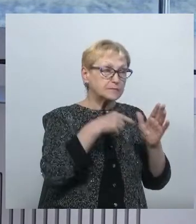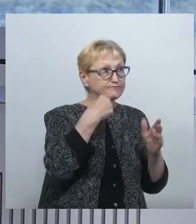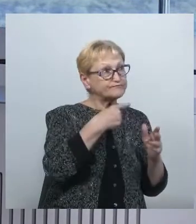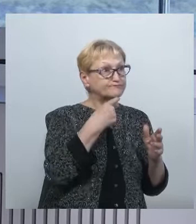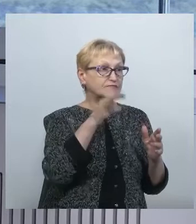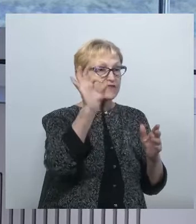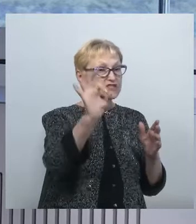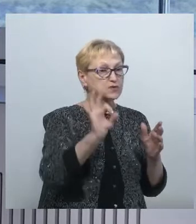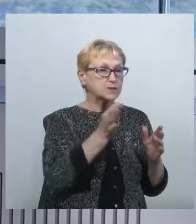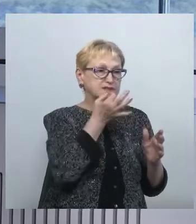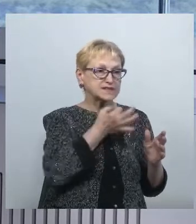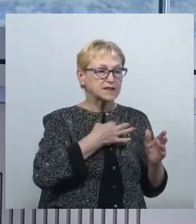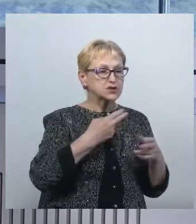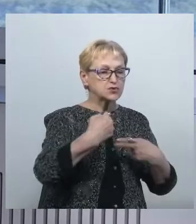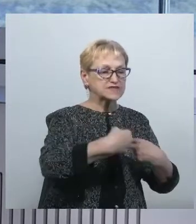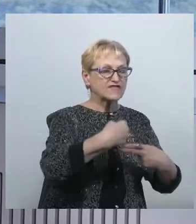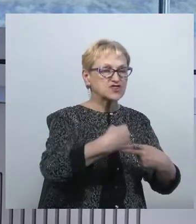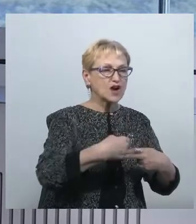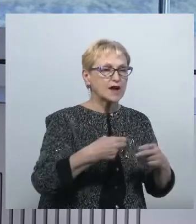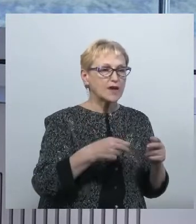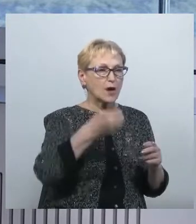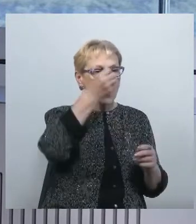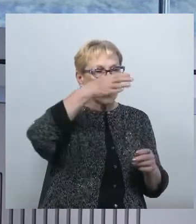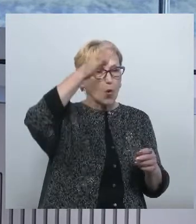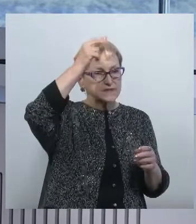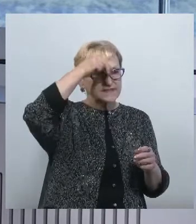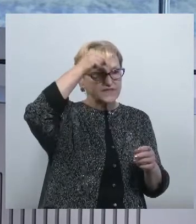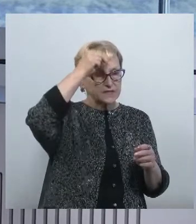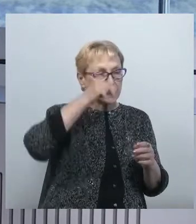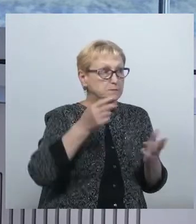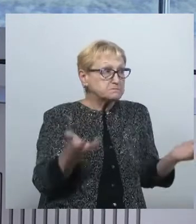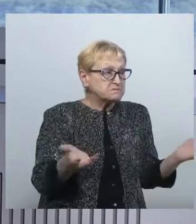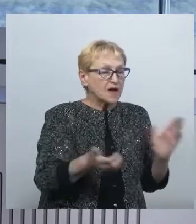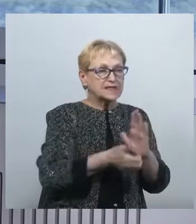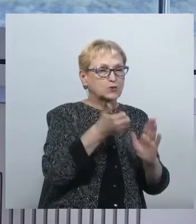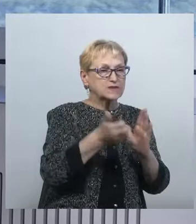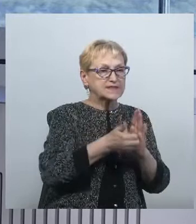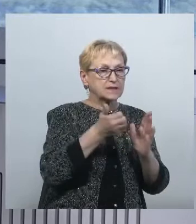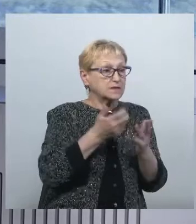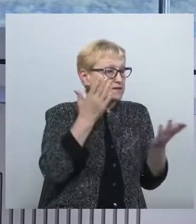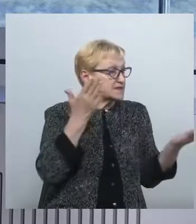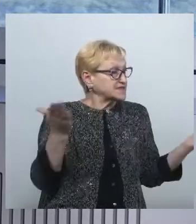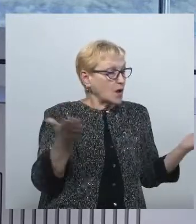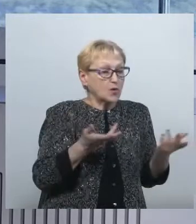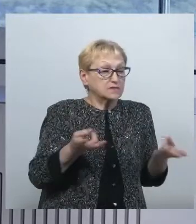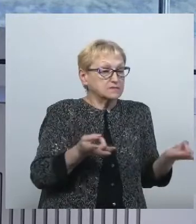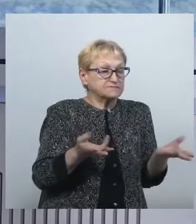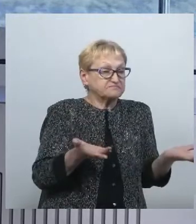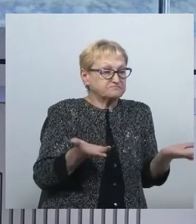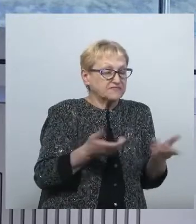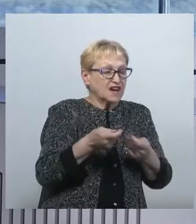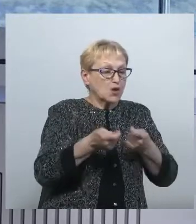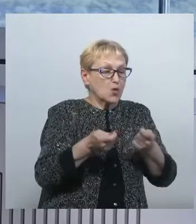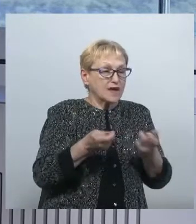Secondly, journalists said that one of the challenges is education. Maybe there is a lack of education, but I don't know